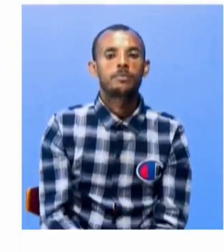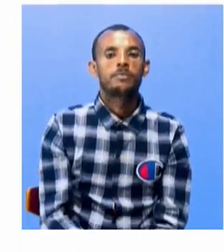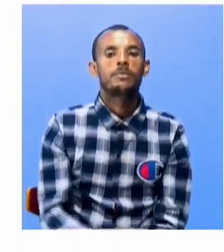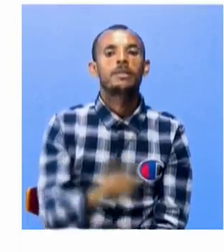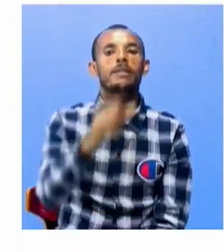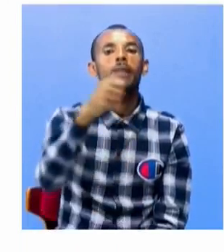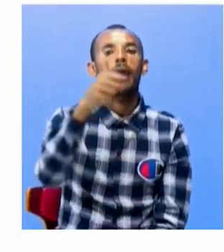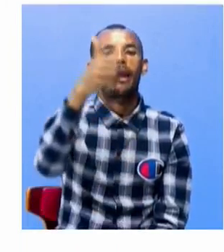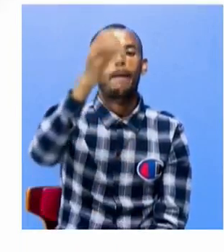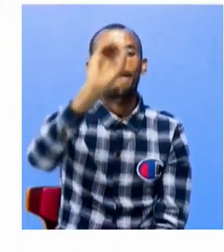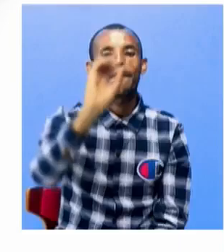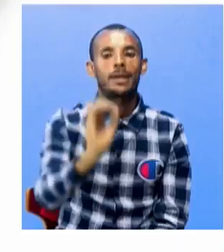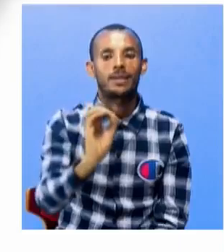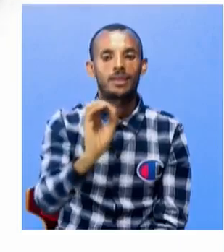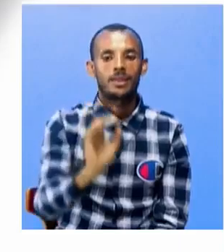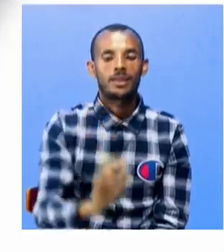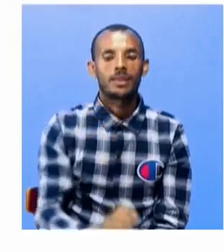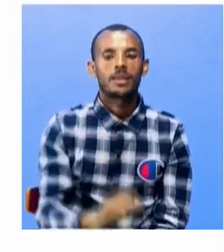10%